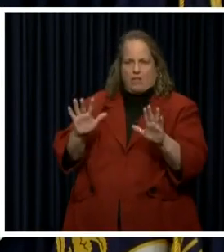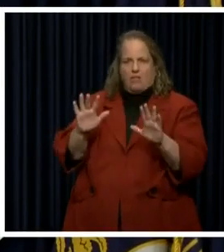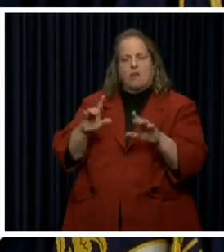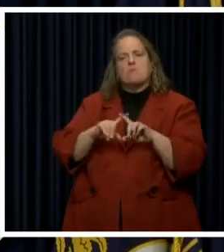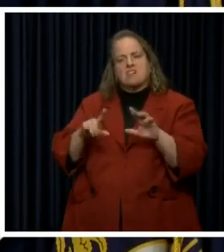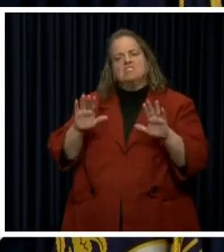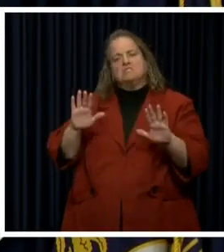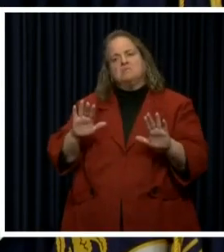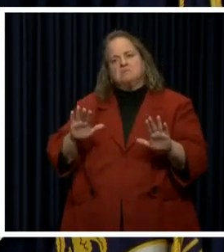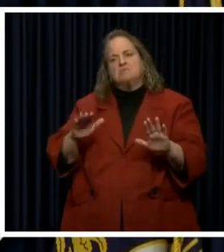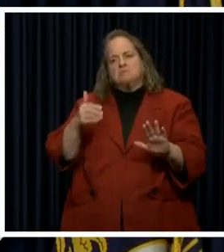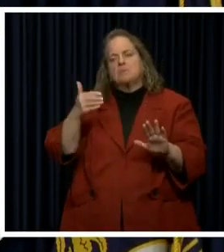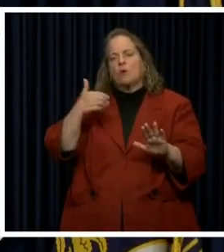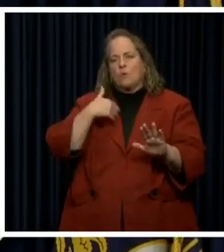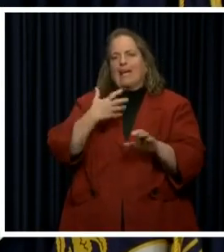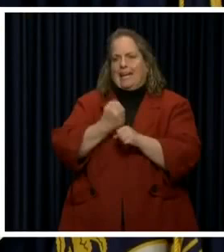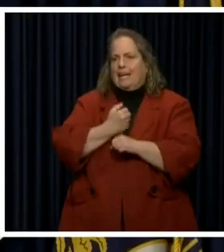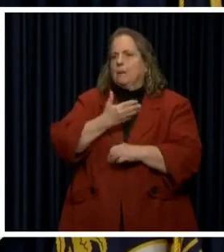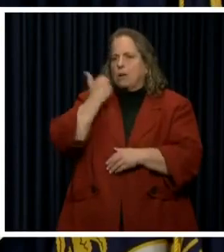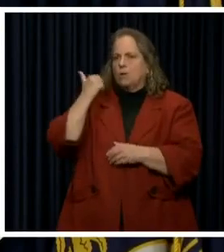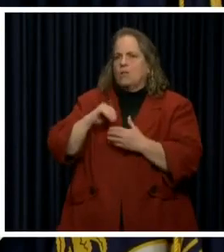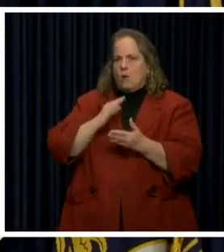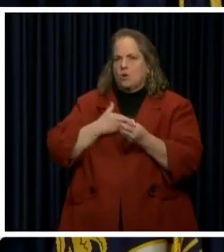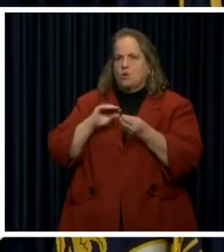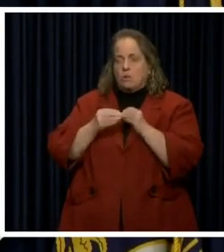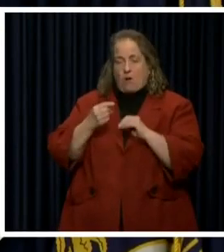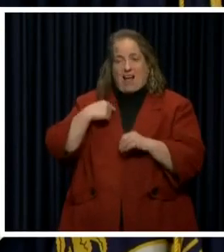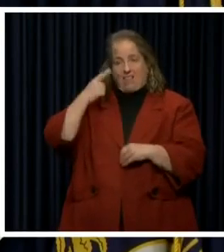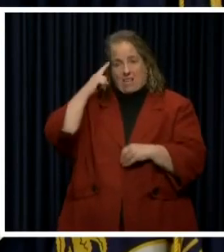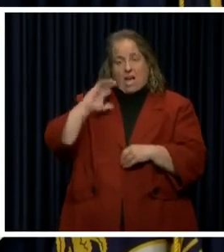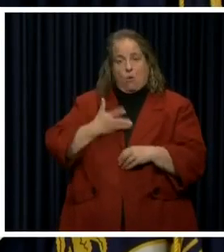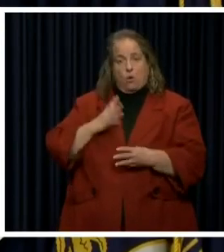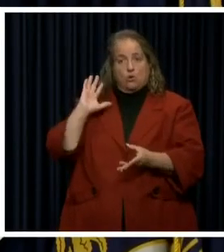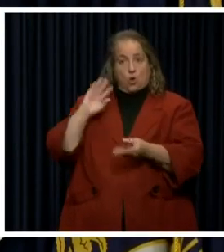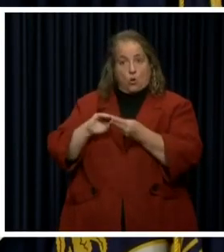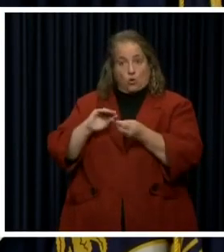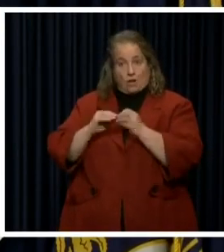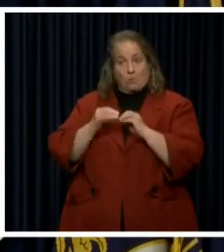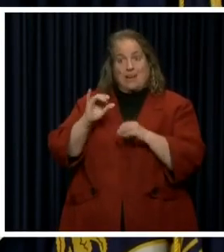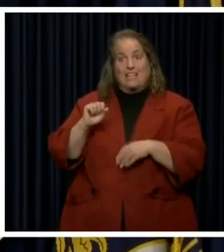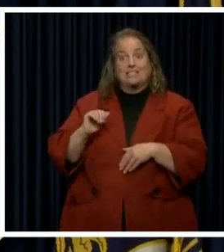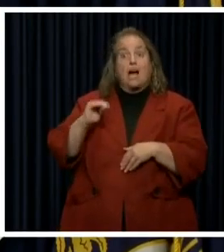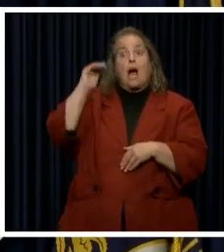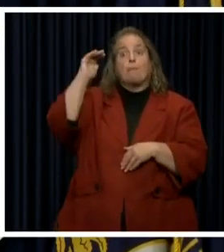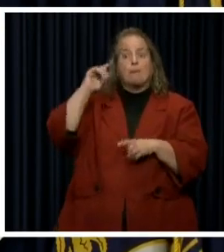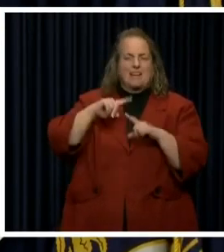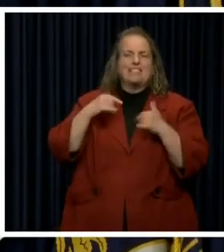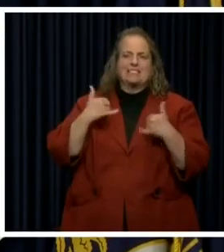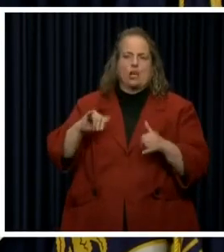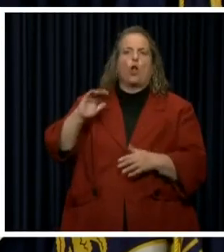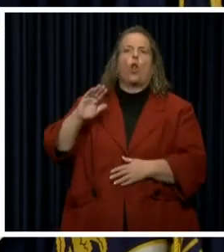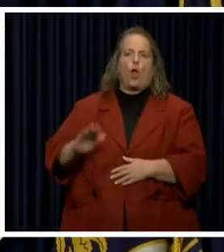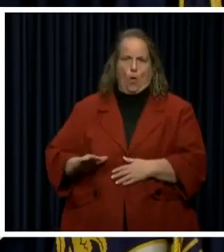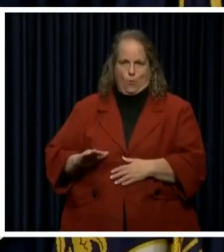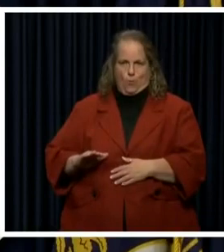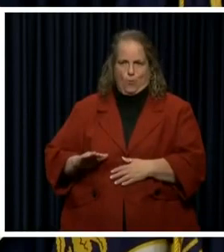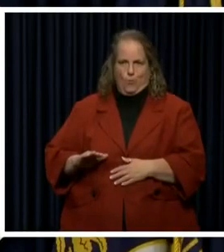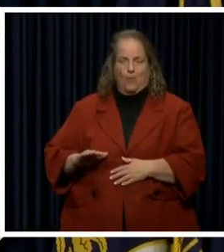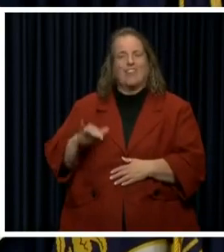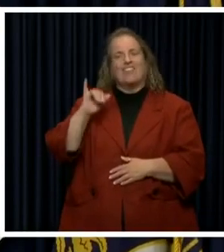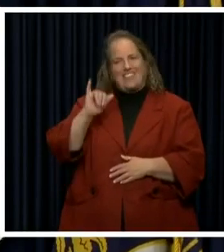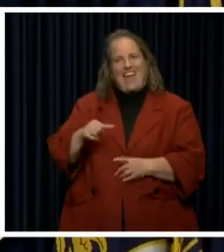better and better. Now, I believe our total number, while it is up, is still low, and that does impact the